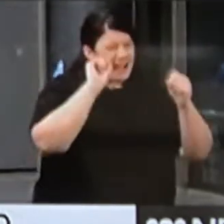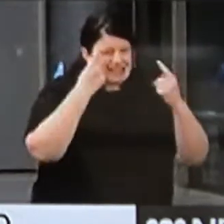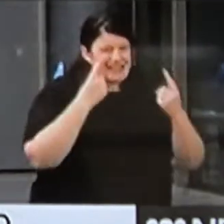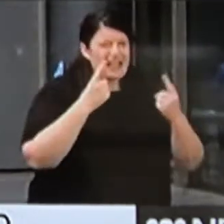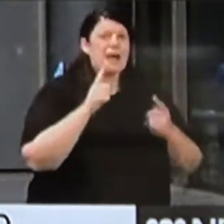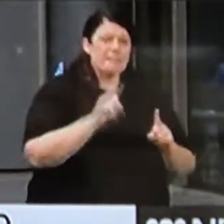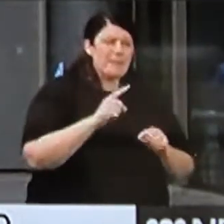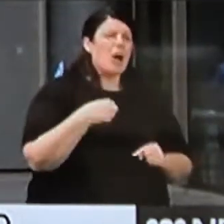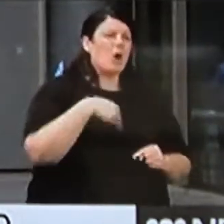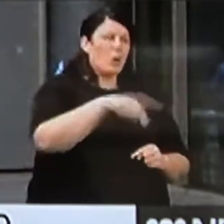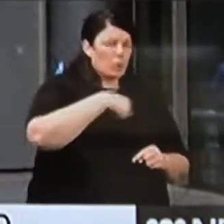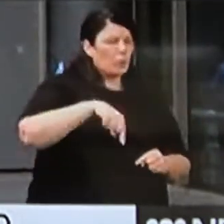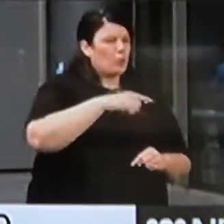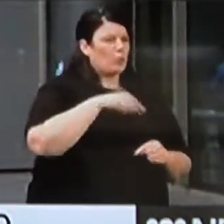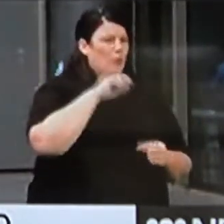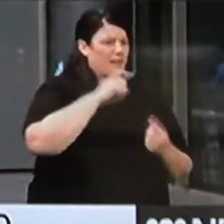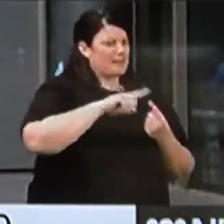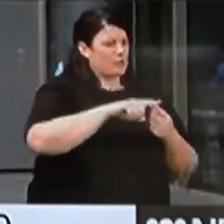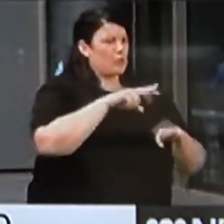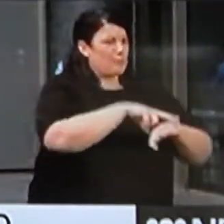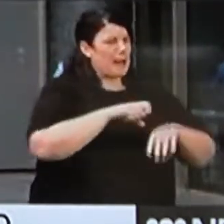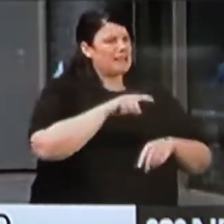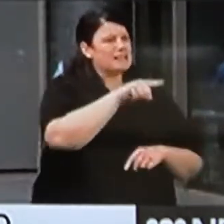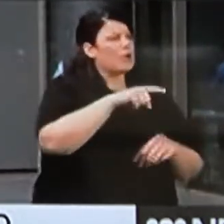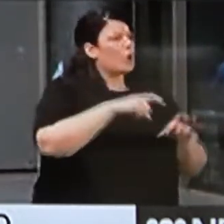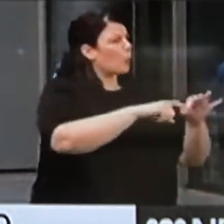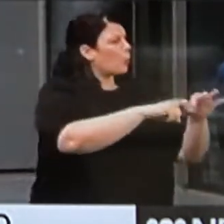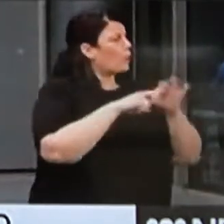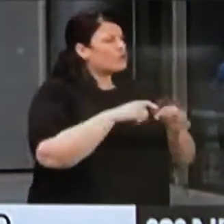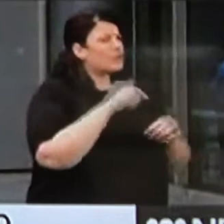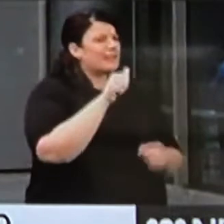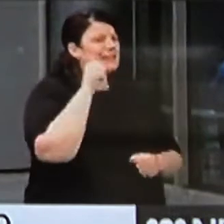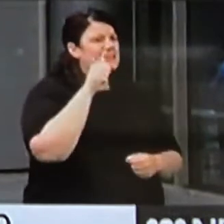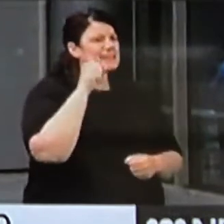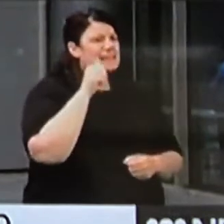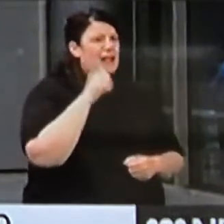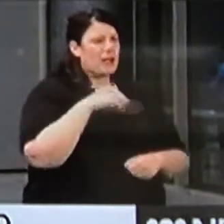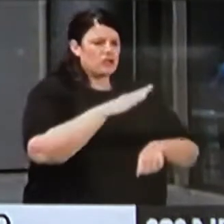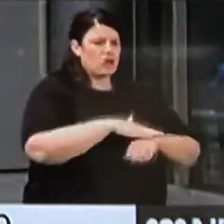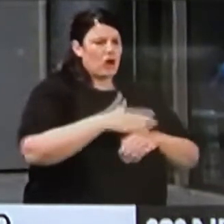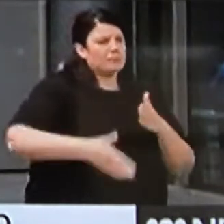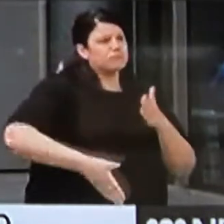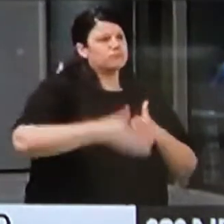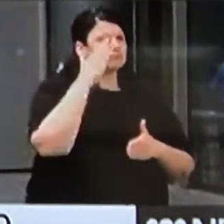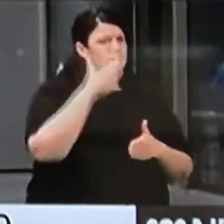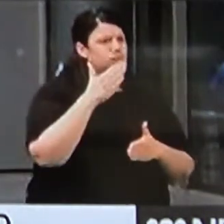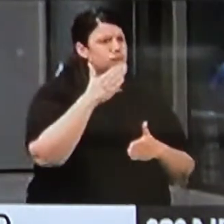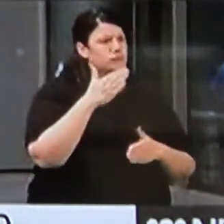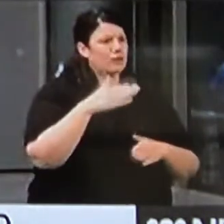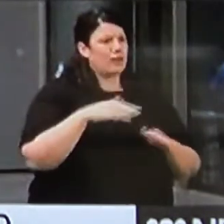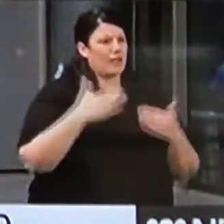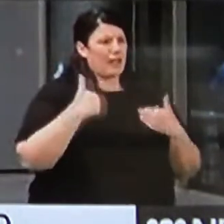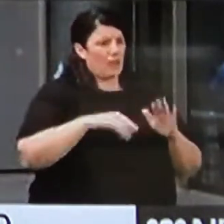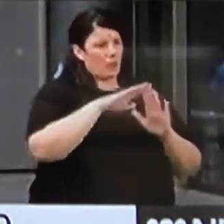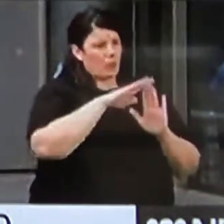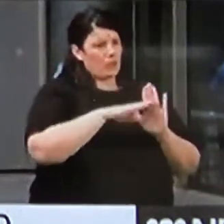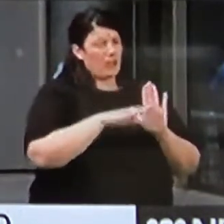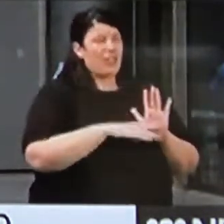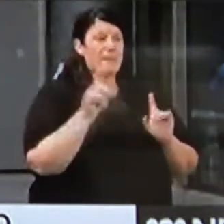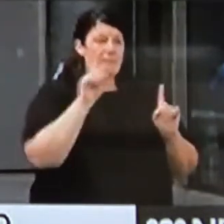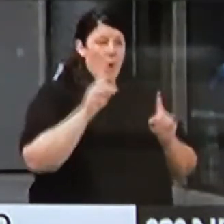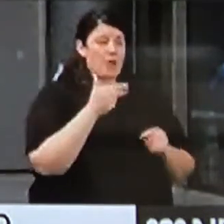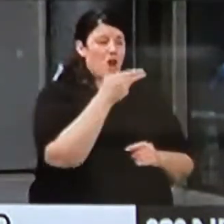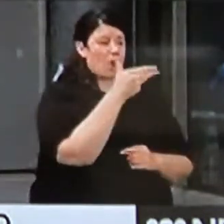So from us, we will continue. There was a good question yesterday, Chris, about when's the turn-off period for these health orders. It is